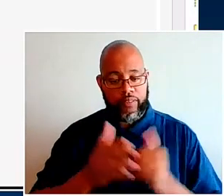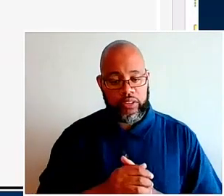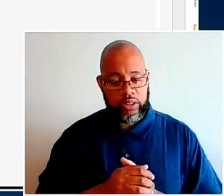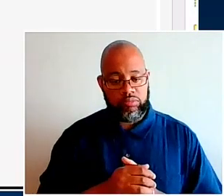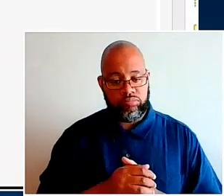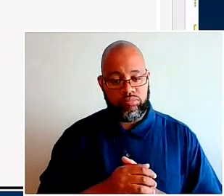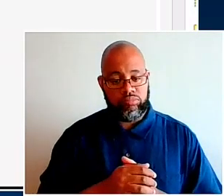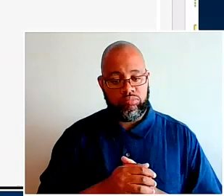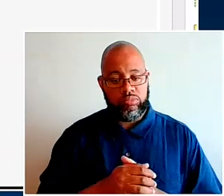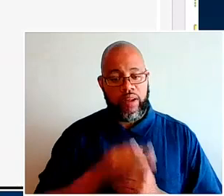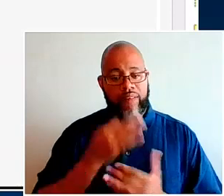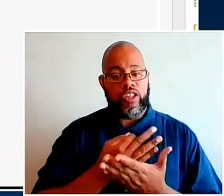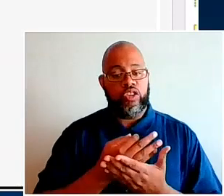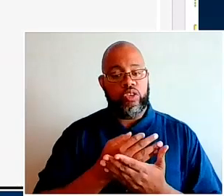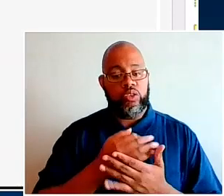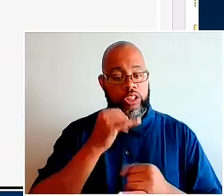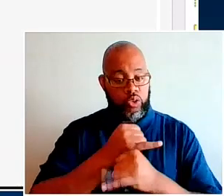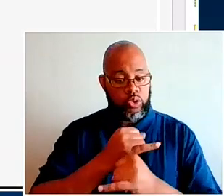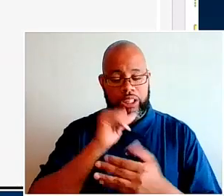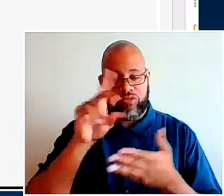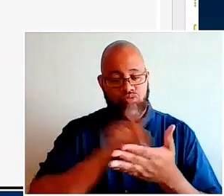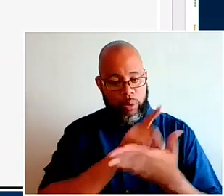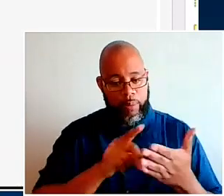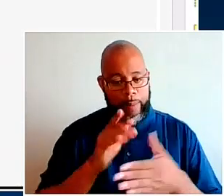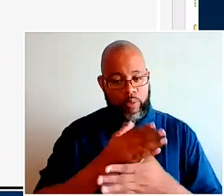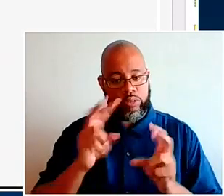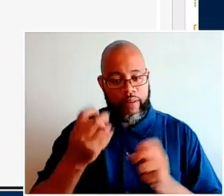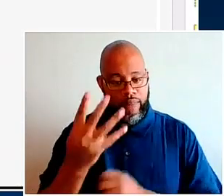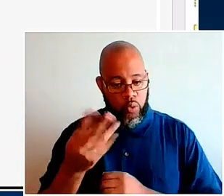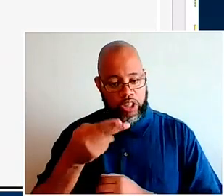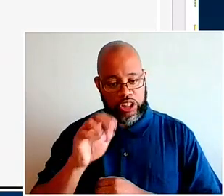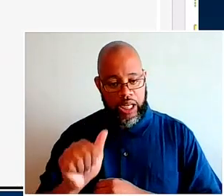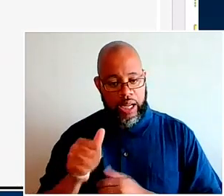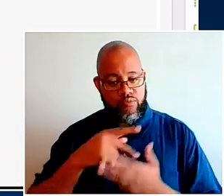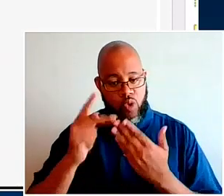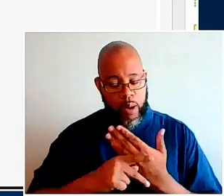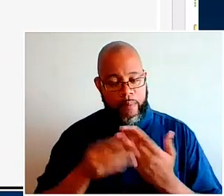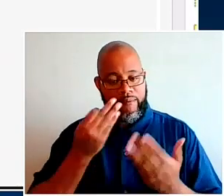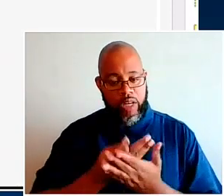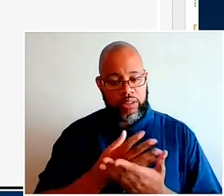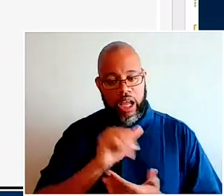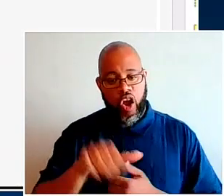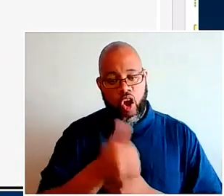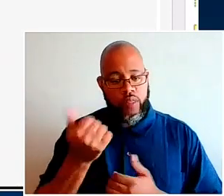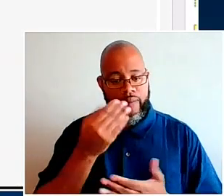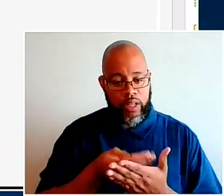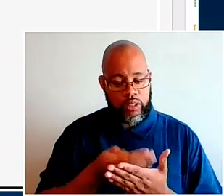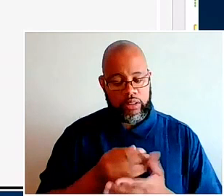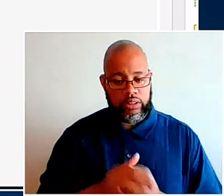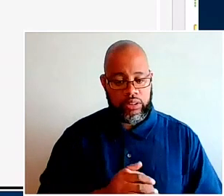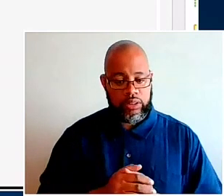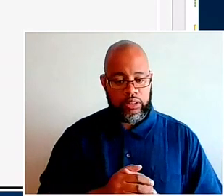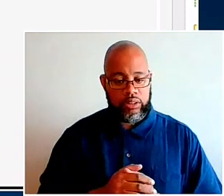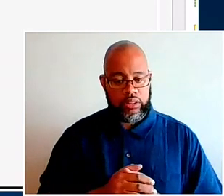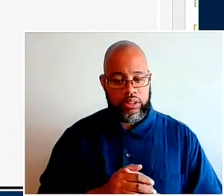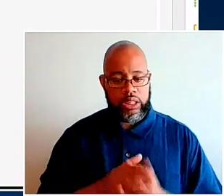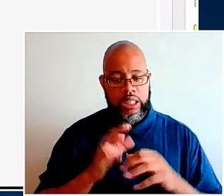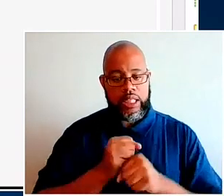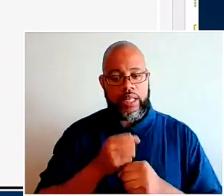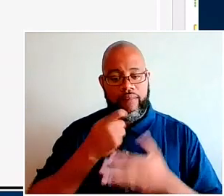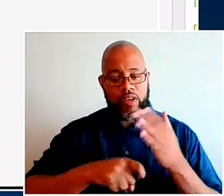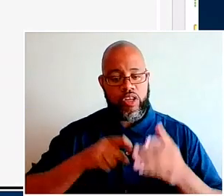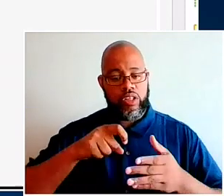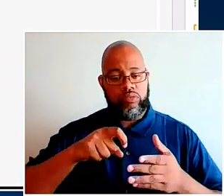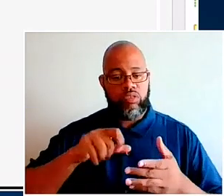associated financial institution does not discriminate between Title IV HEA program funds and other funds when assessing any fees, charges, or